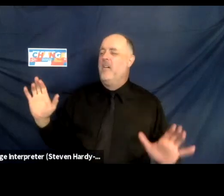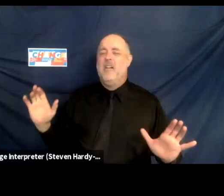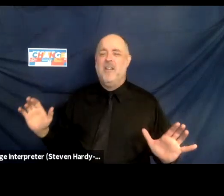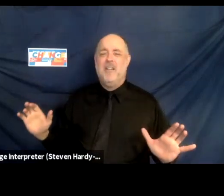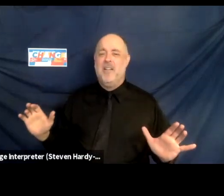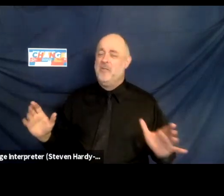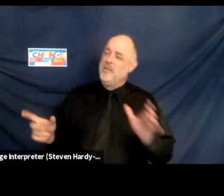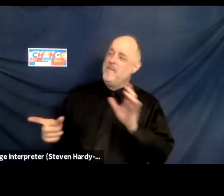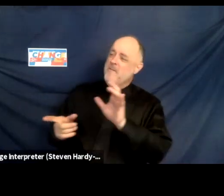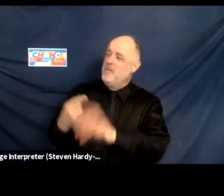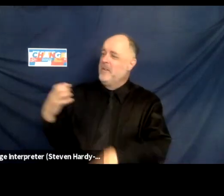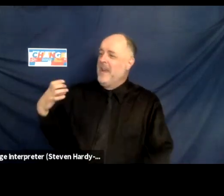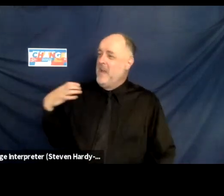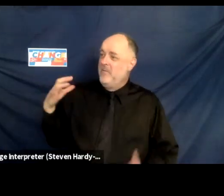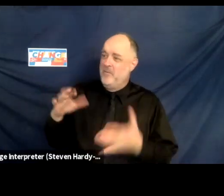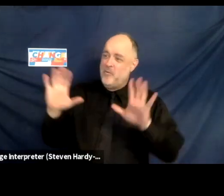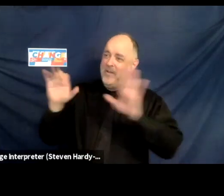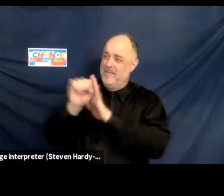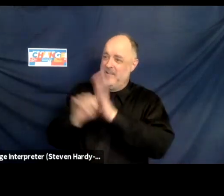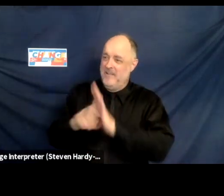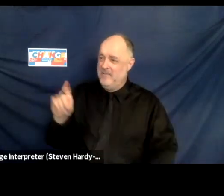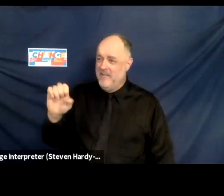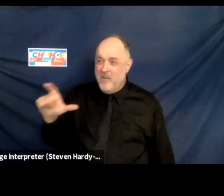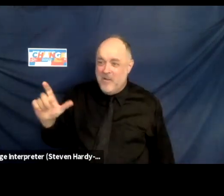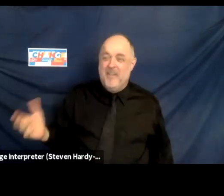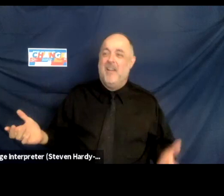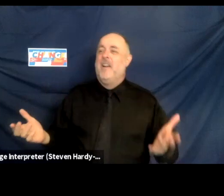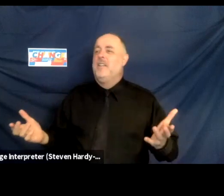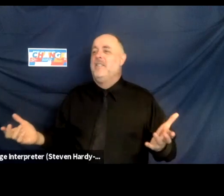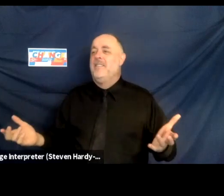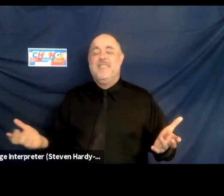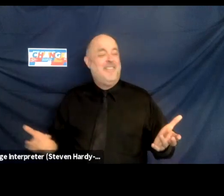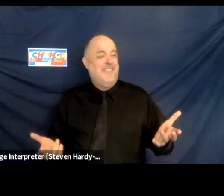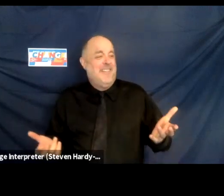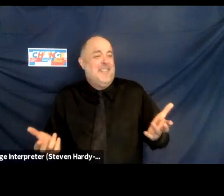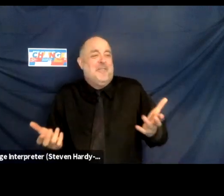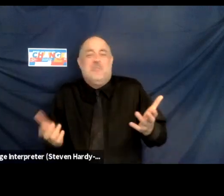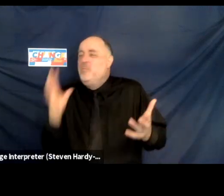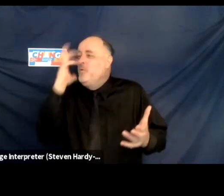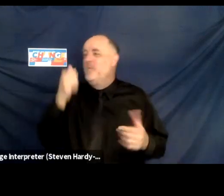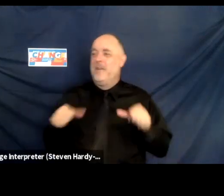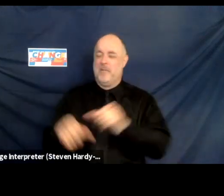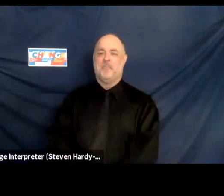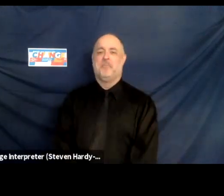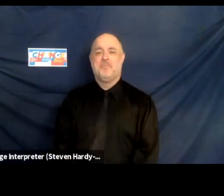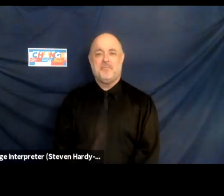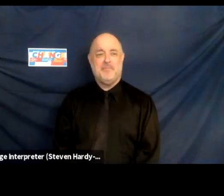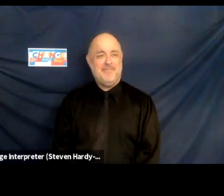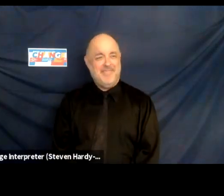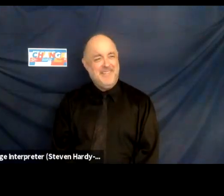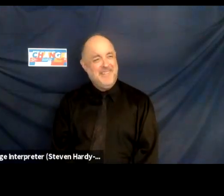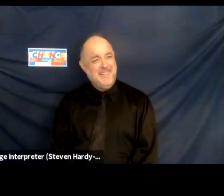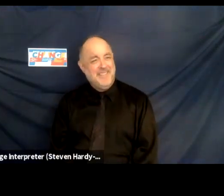capital of the state of Delaware. And according to our state's Department of Transportation, up to 5,000 pedestrian